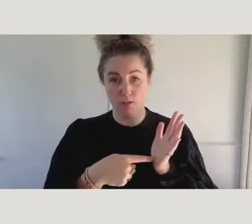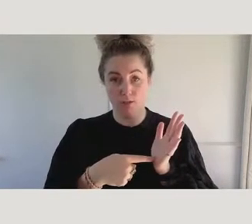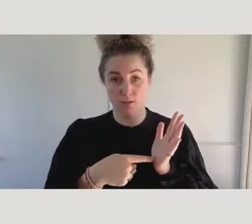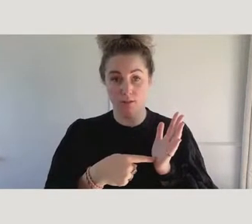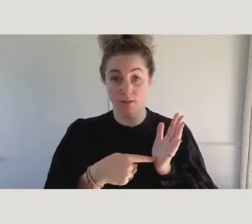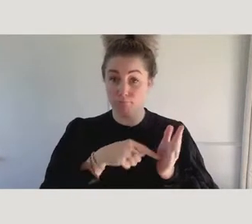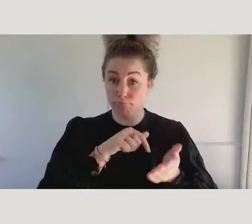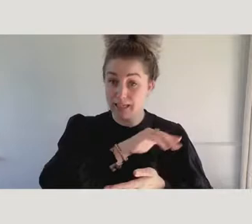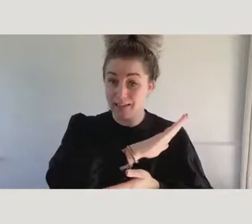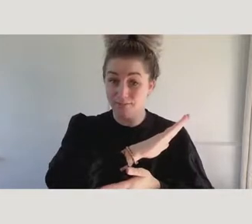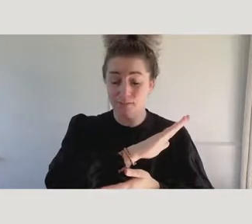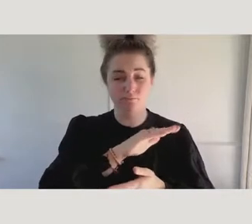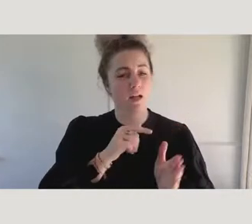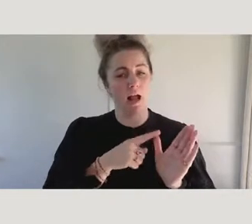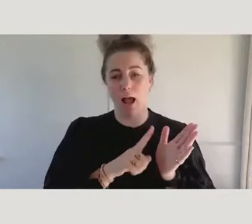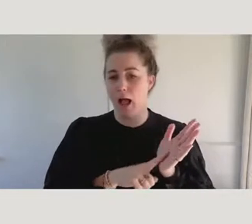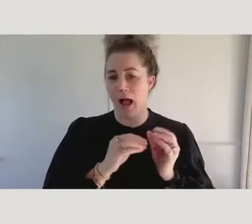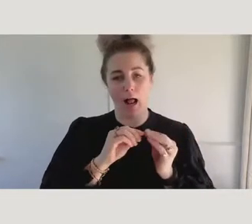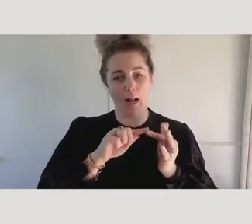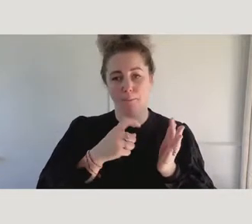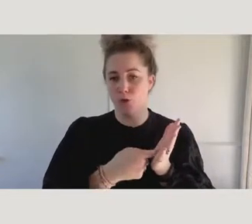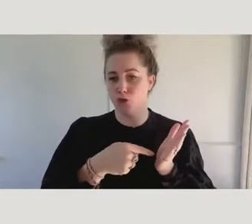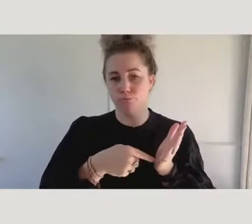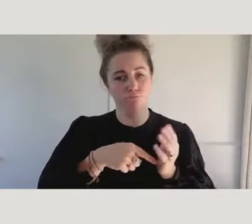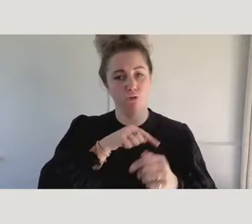uh Albert couldn't be here today